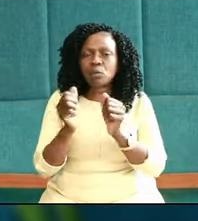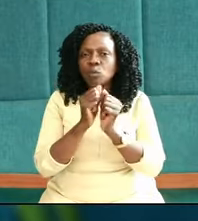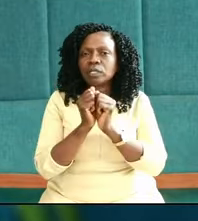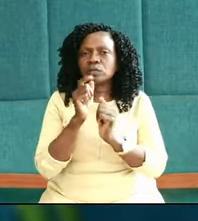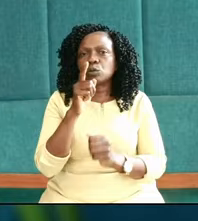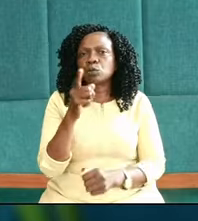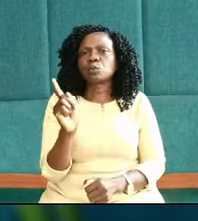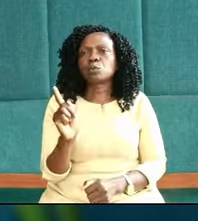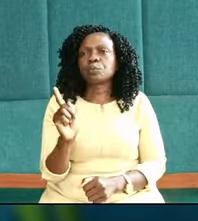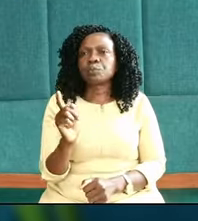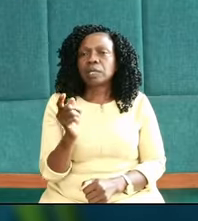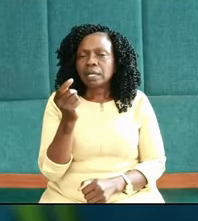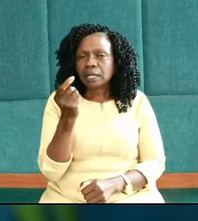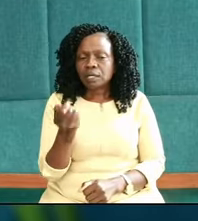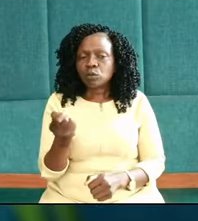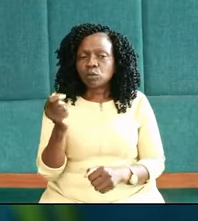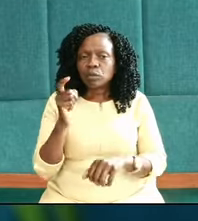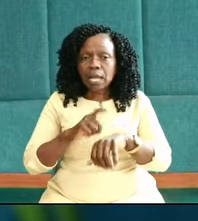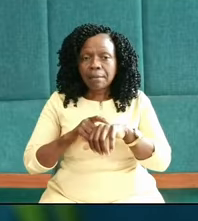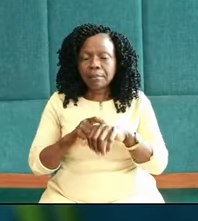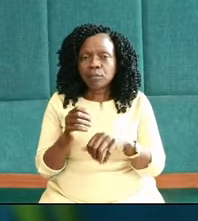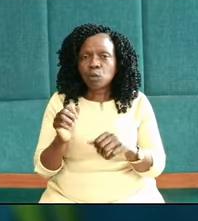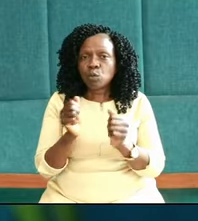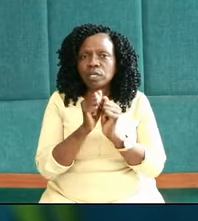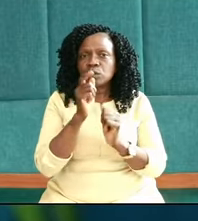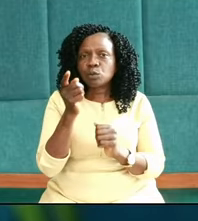Time, little time with you is not enough.